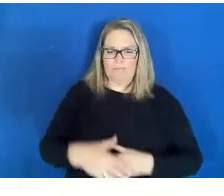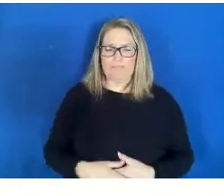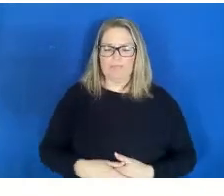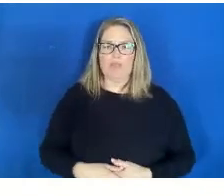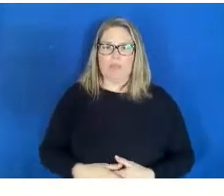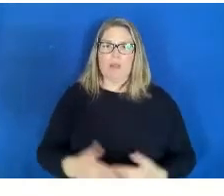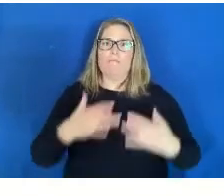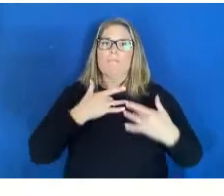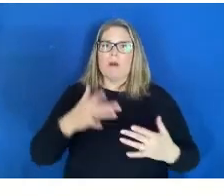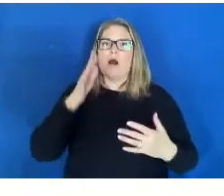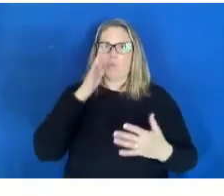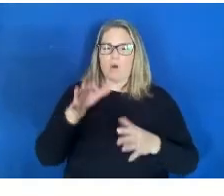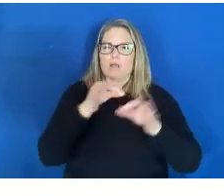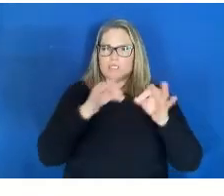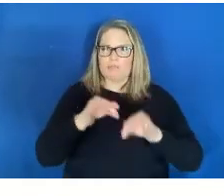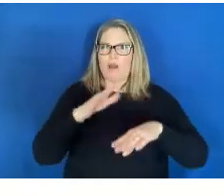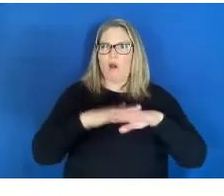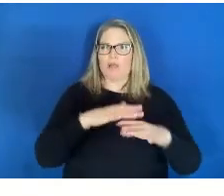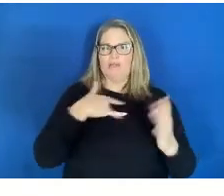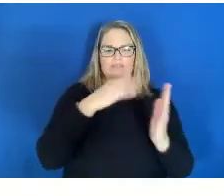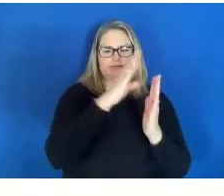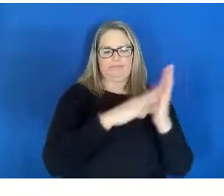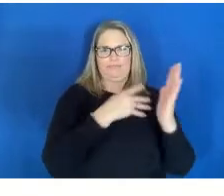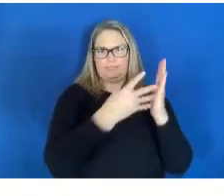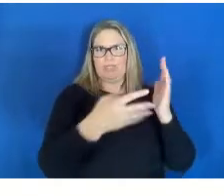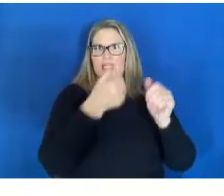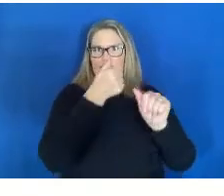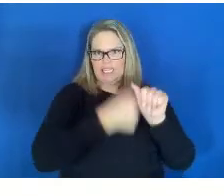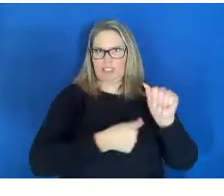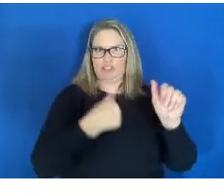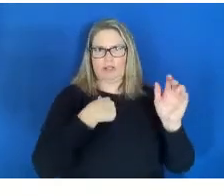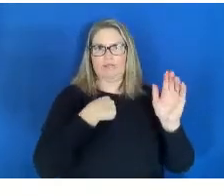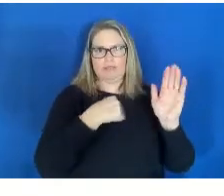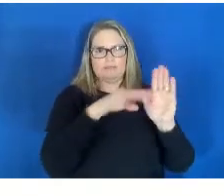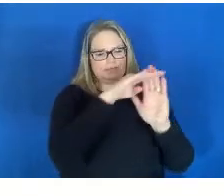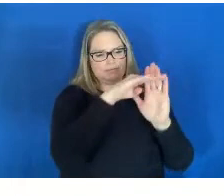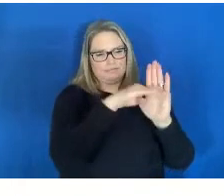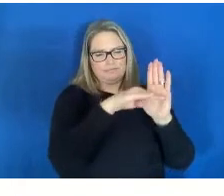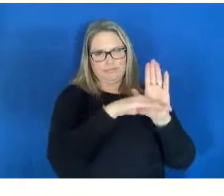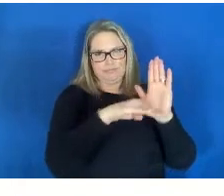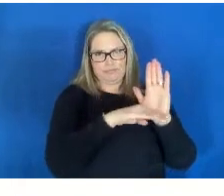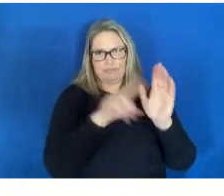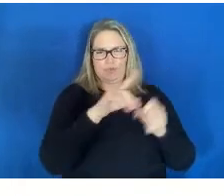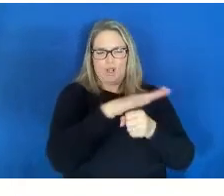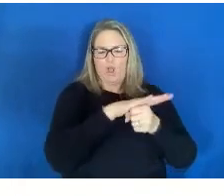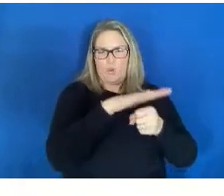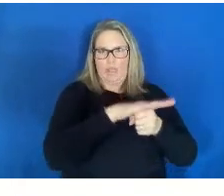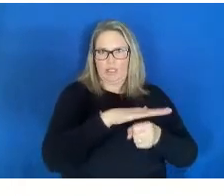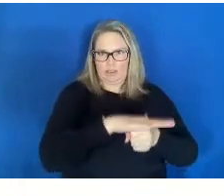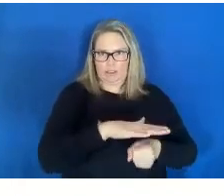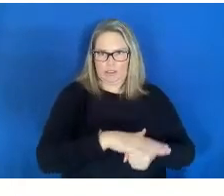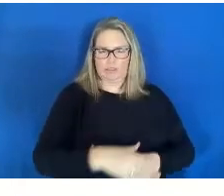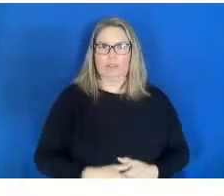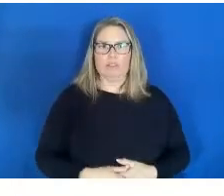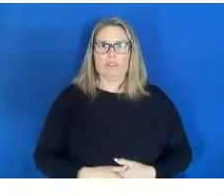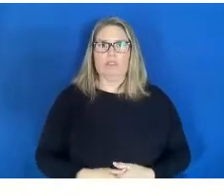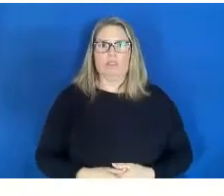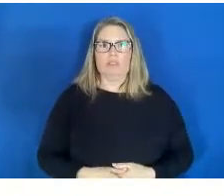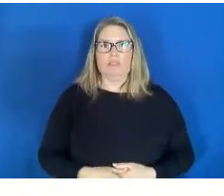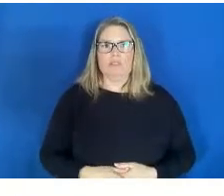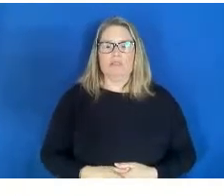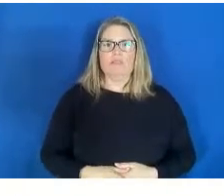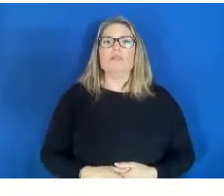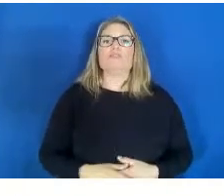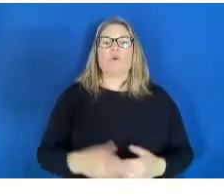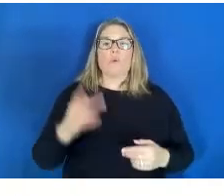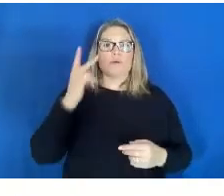explained on the chart for each location. The water level information shown in the slides is test data that you see on